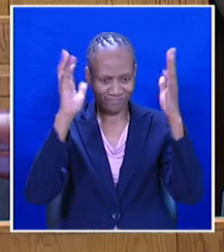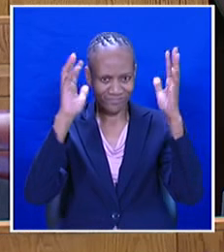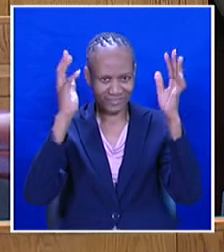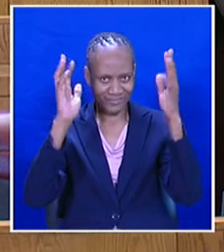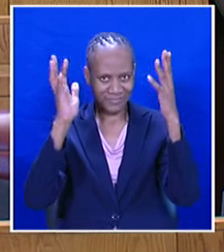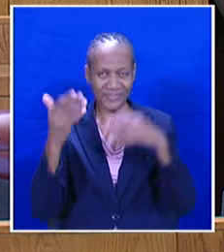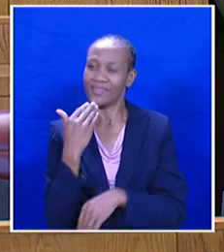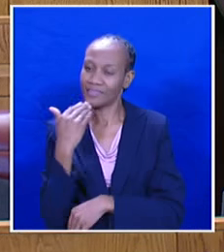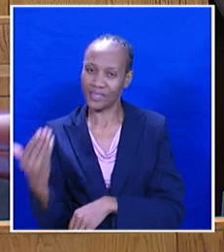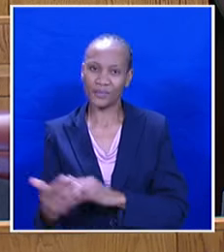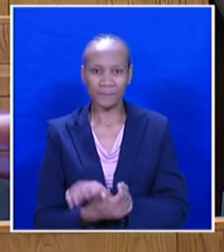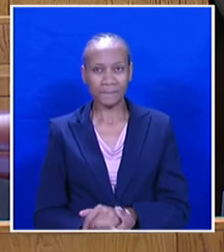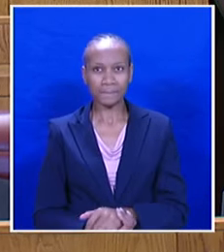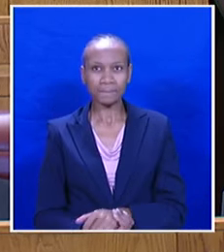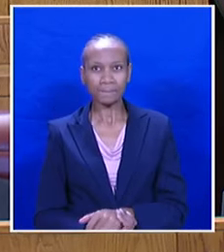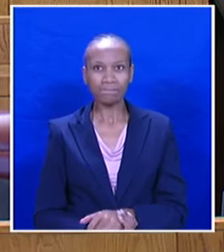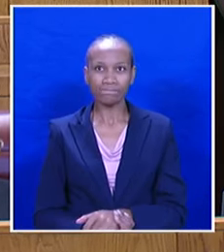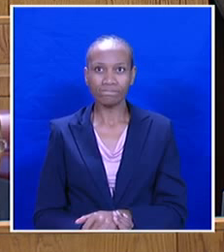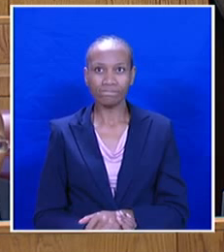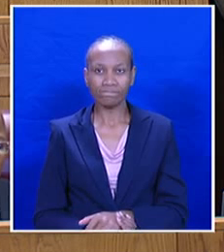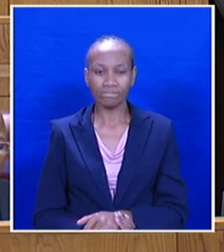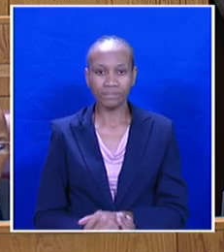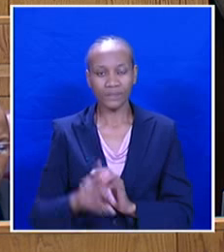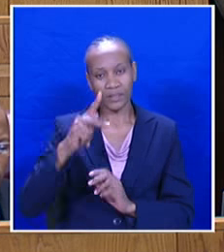Thank you, Deputy President. The Honorable Kaula.